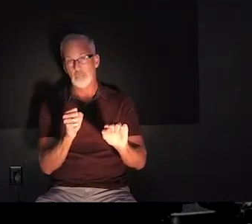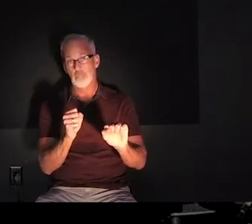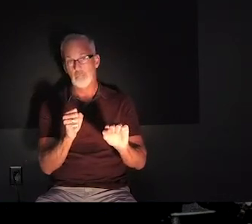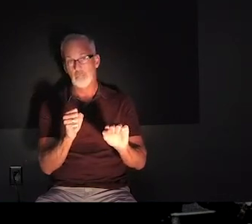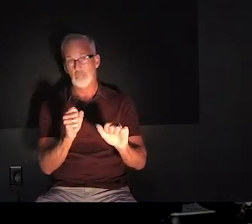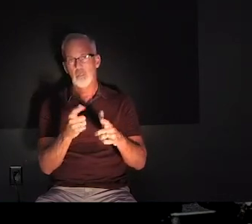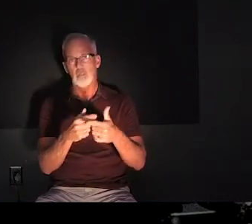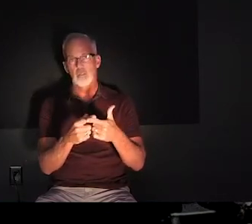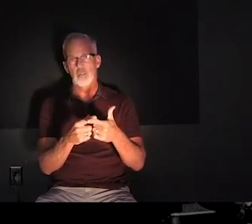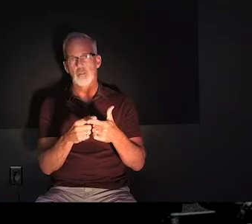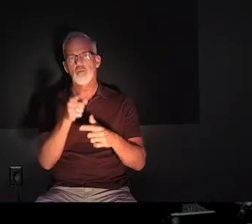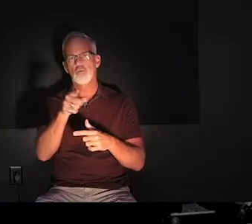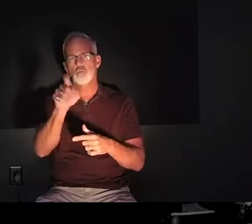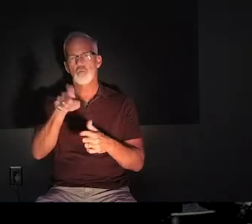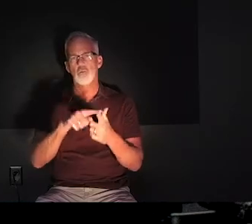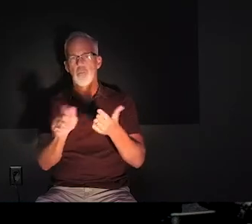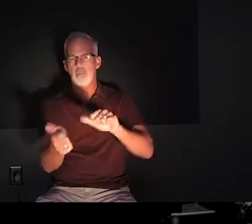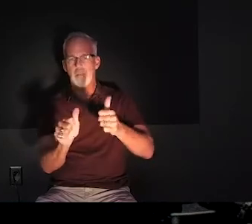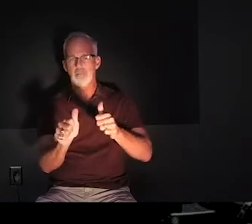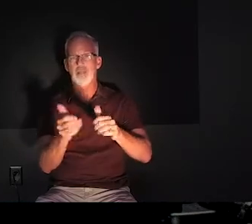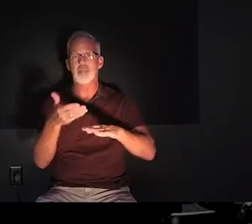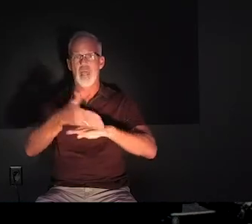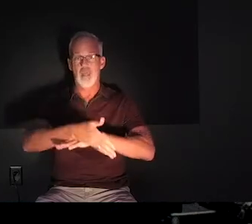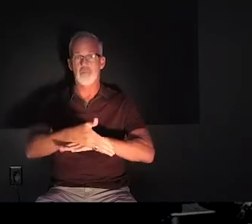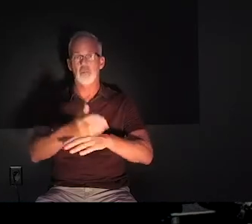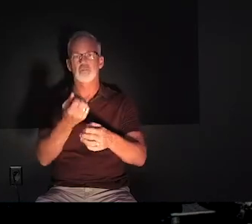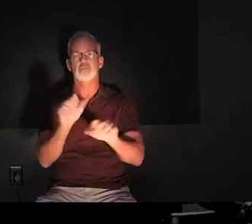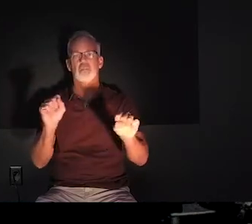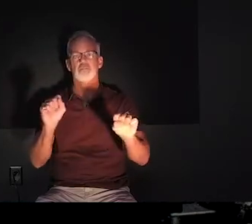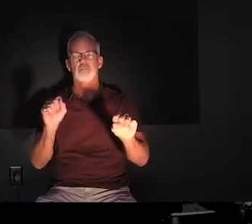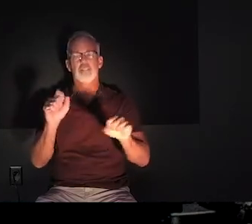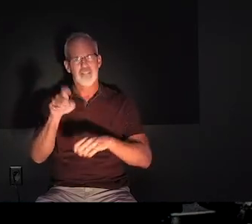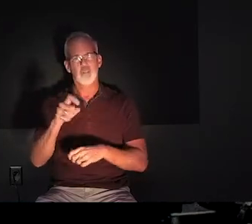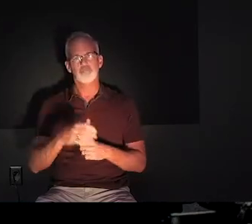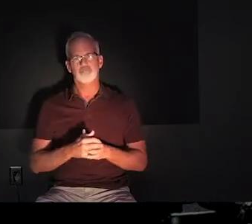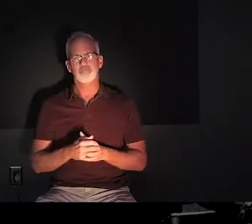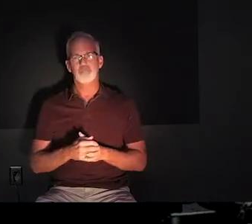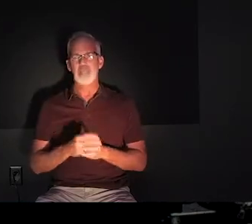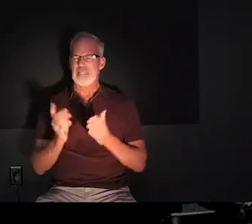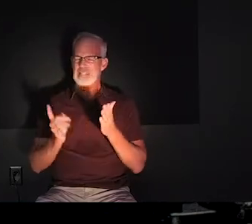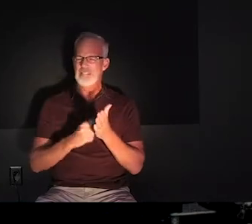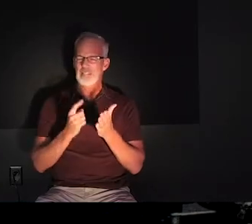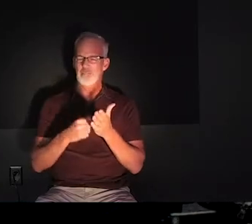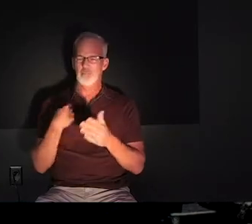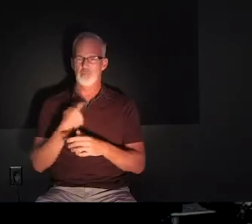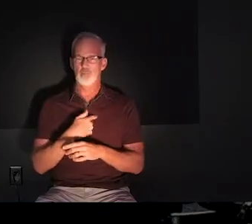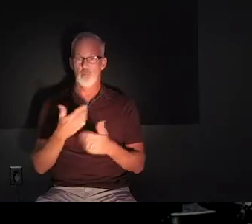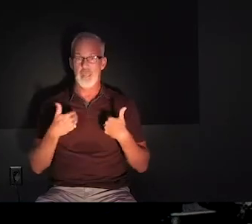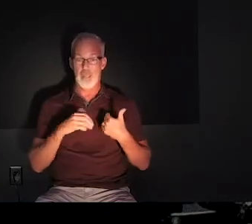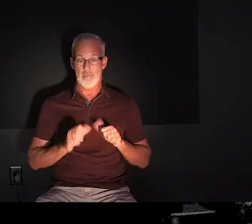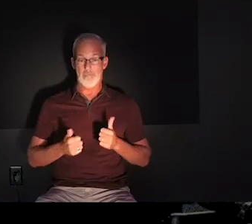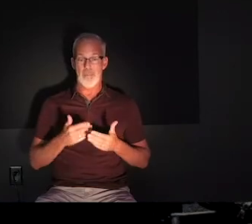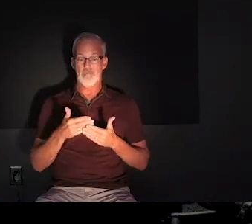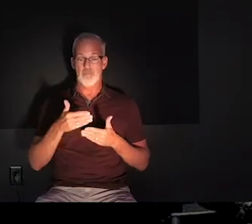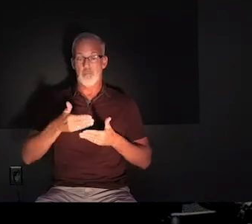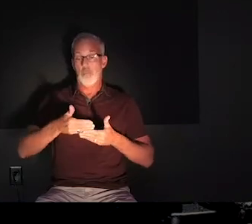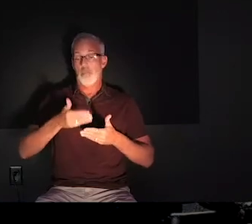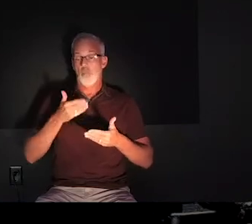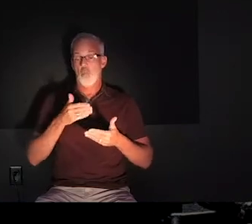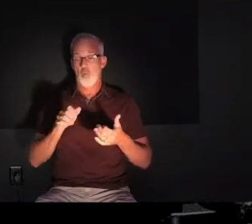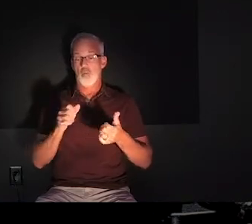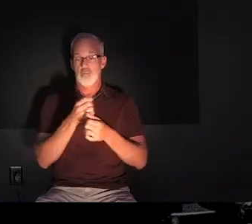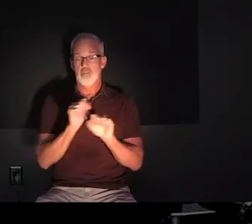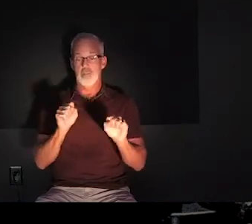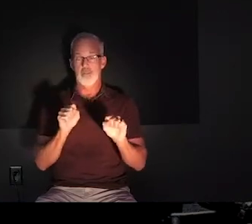to tell you? You need to get baptized. Sometimes we get our baptism on the wrong side of our